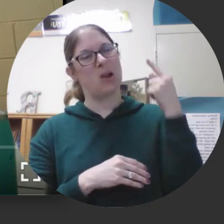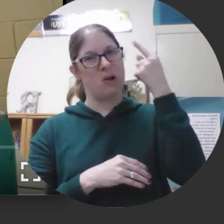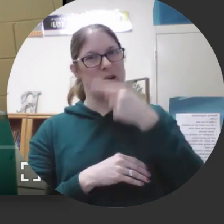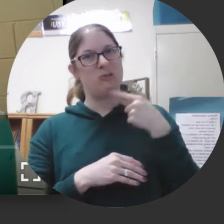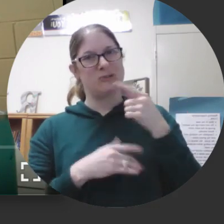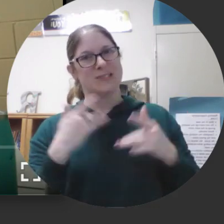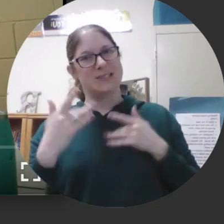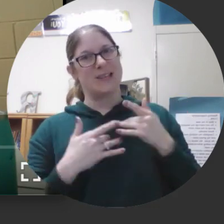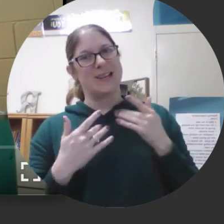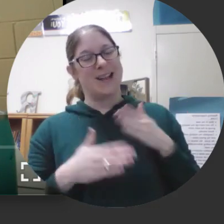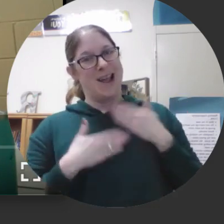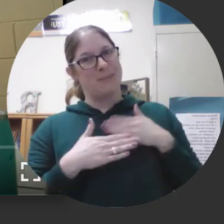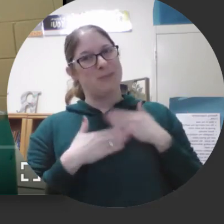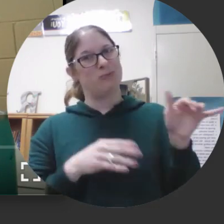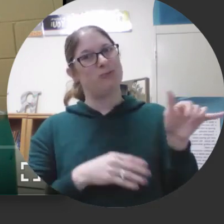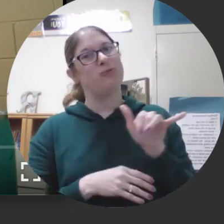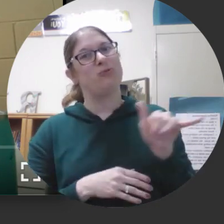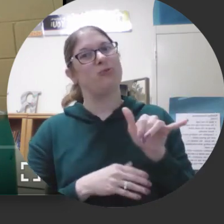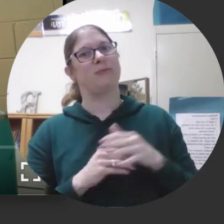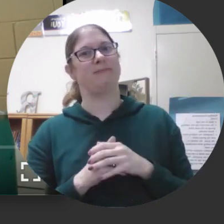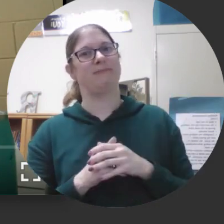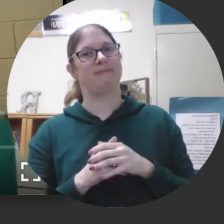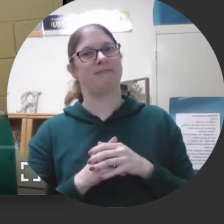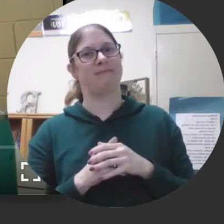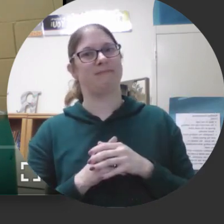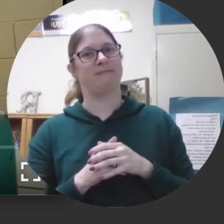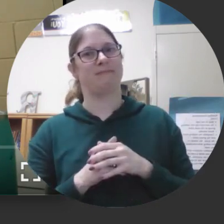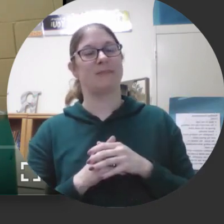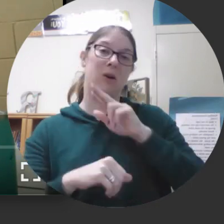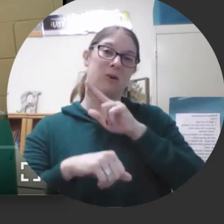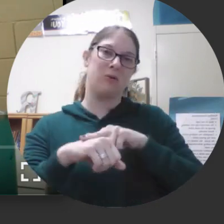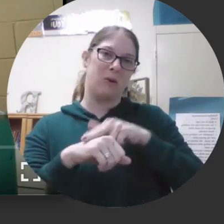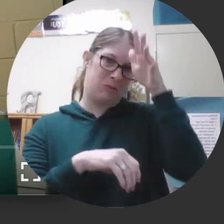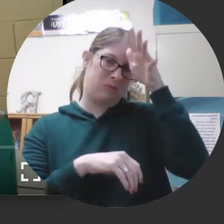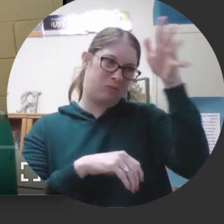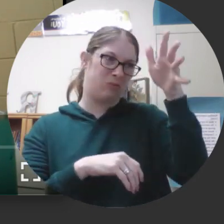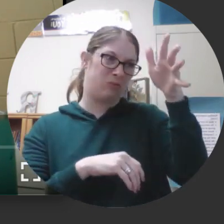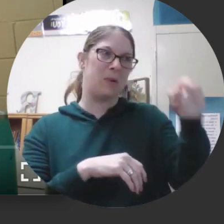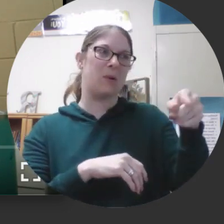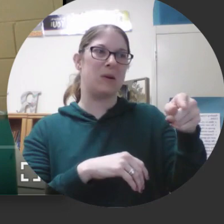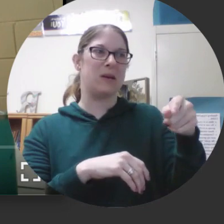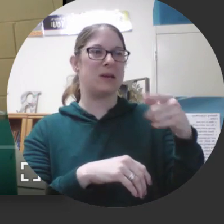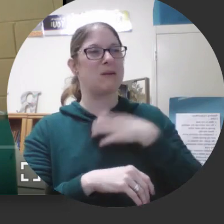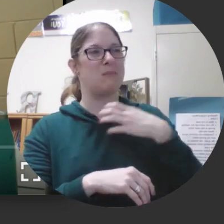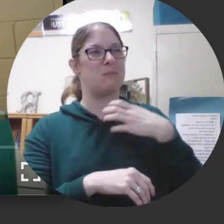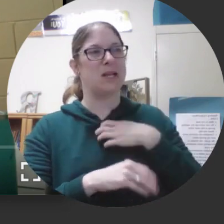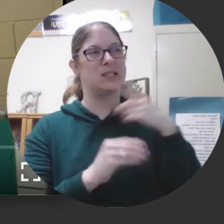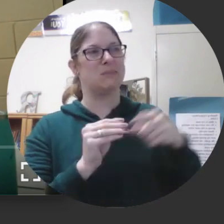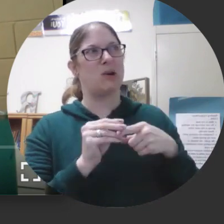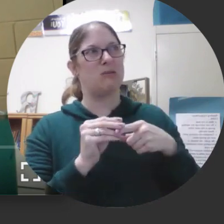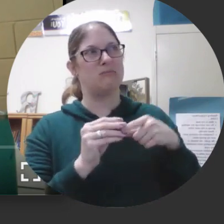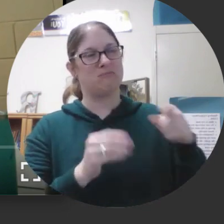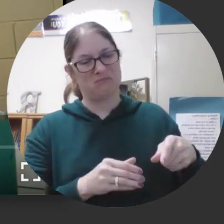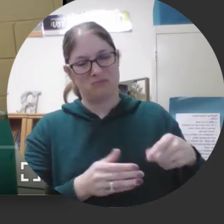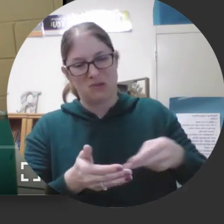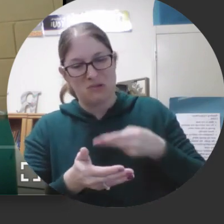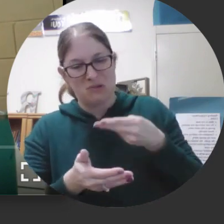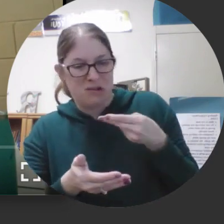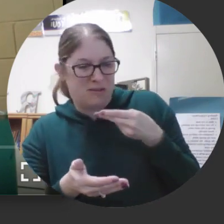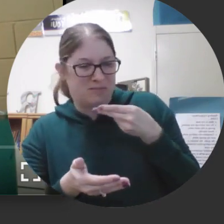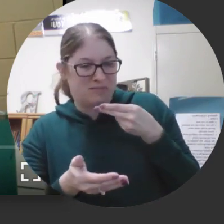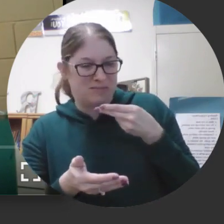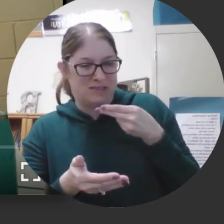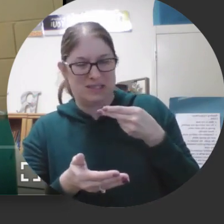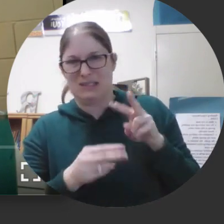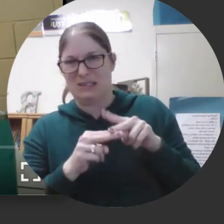complaint. Usually the porridge wasn't salty enough, or the egg wasn't done, the toast was too light or too dark, or the tea was too weak or